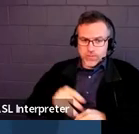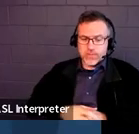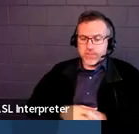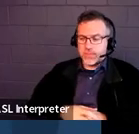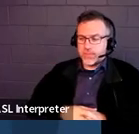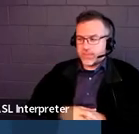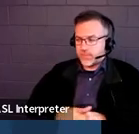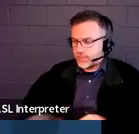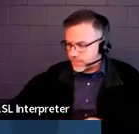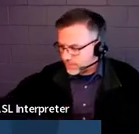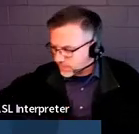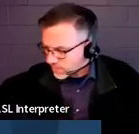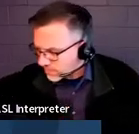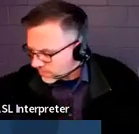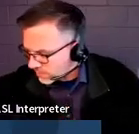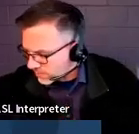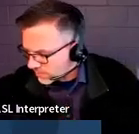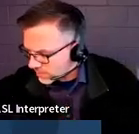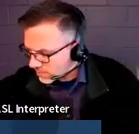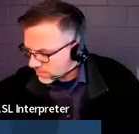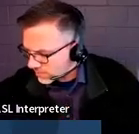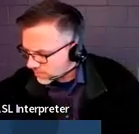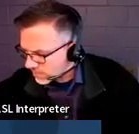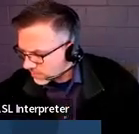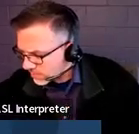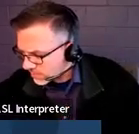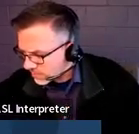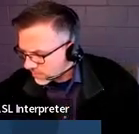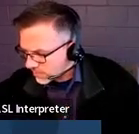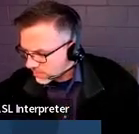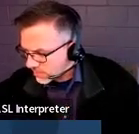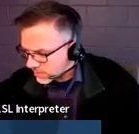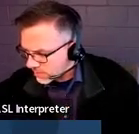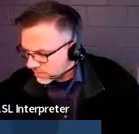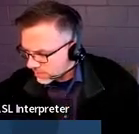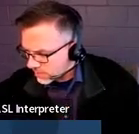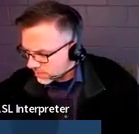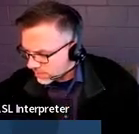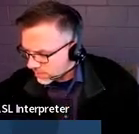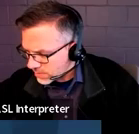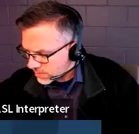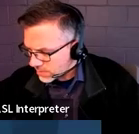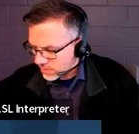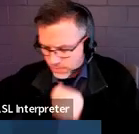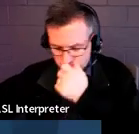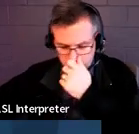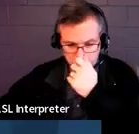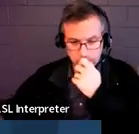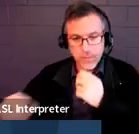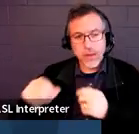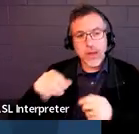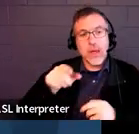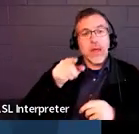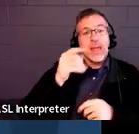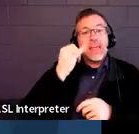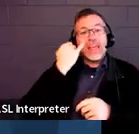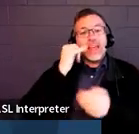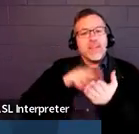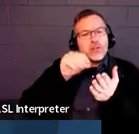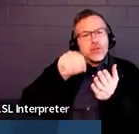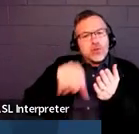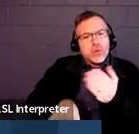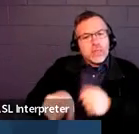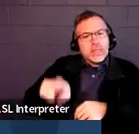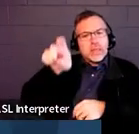learning and activities, the learning is more meaningful, specific, and applicable, and